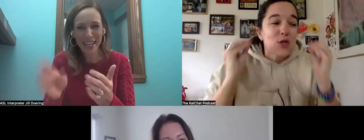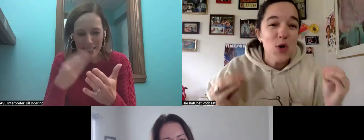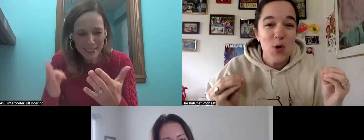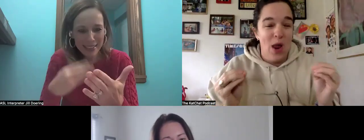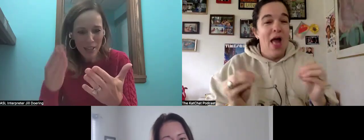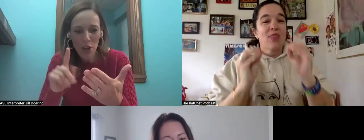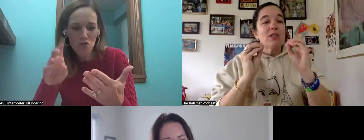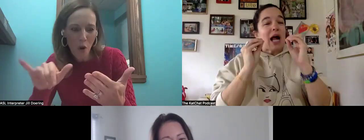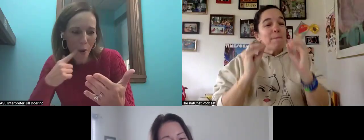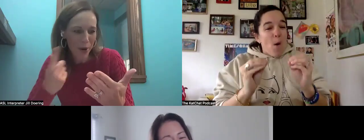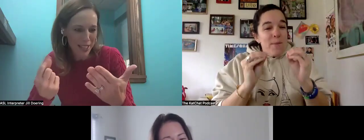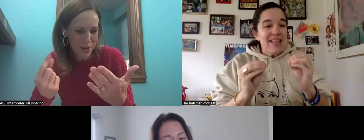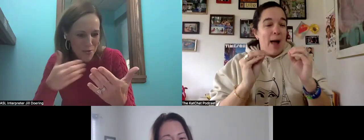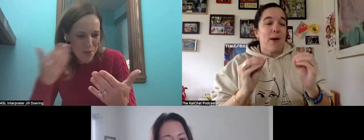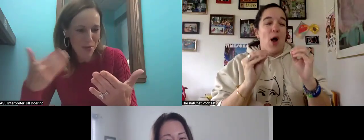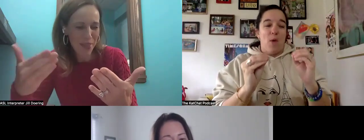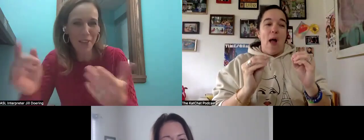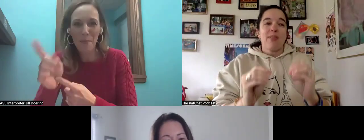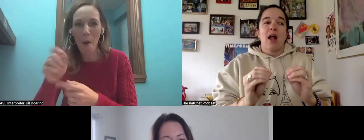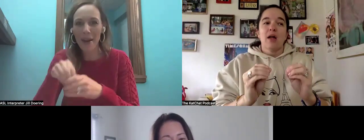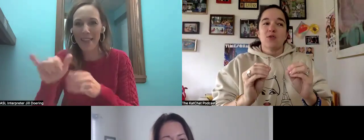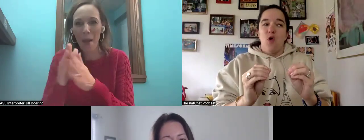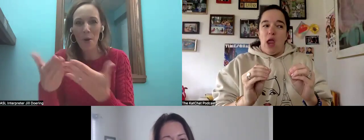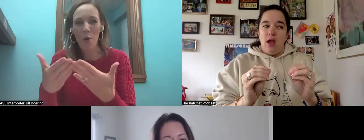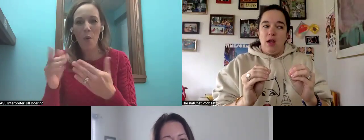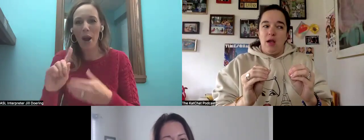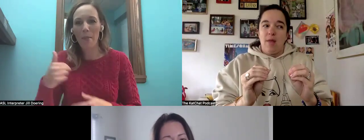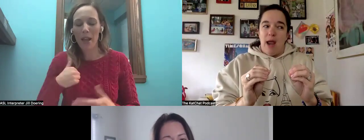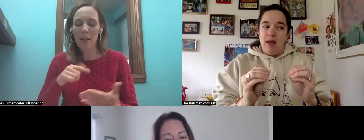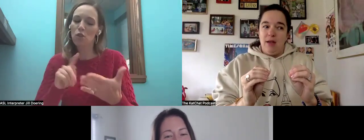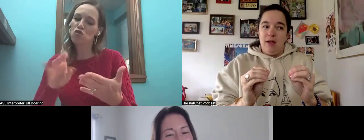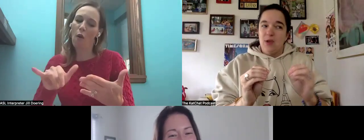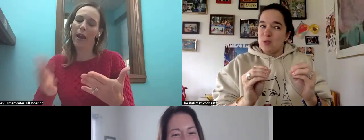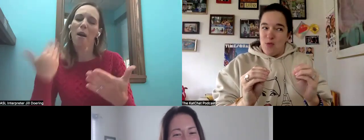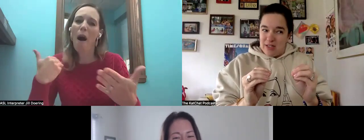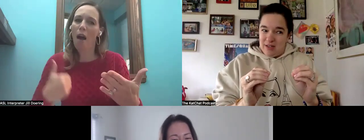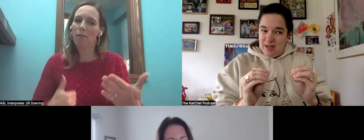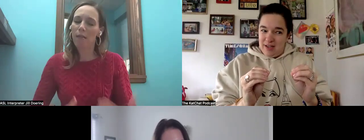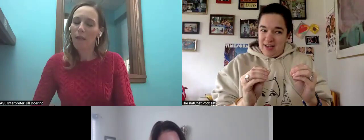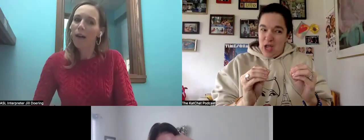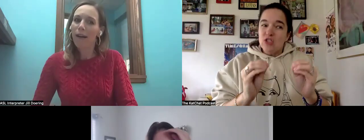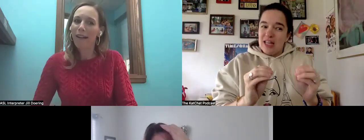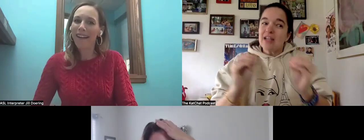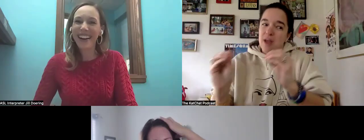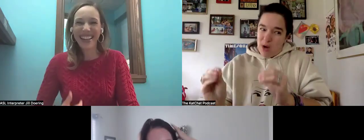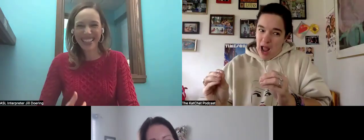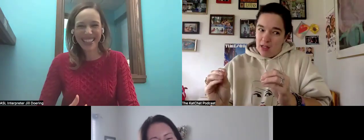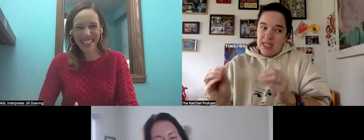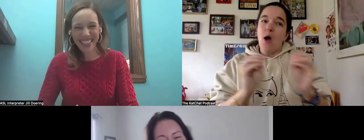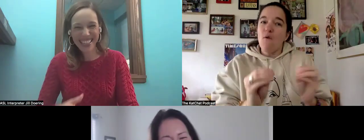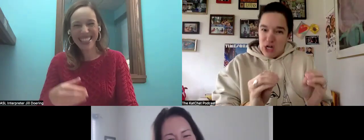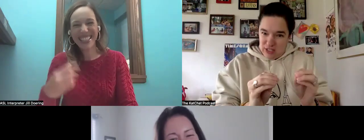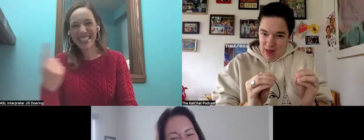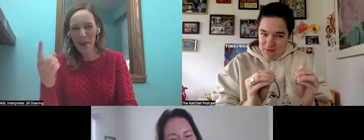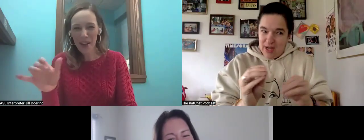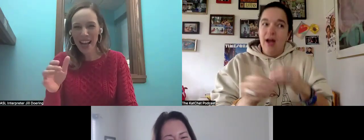Troy do? There was like a moment in that book where I'm like, Troy, come on, don't do that. She like someone else.